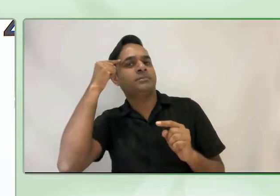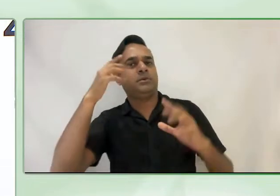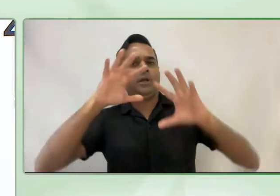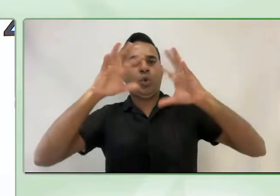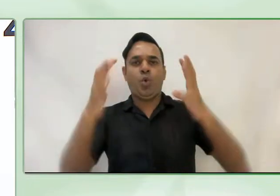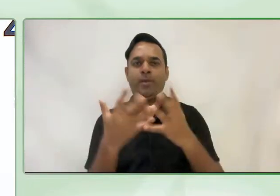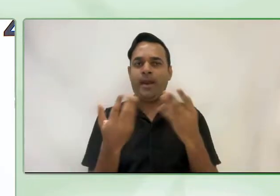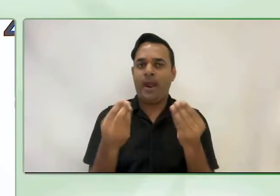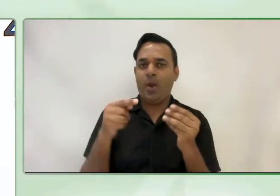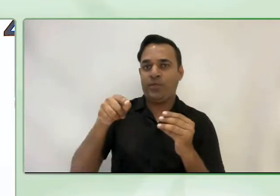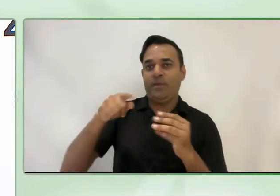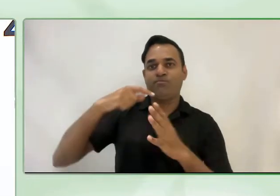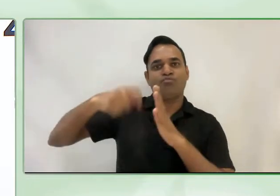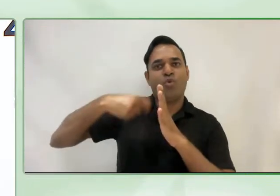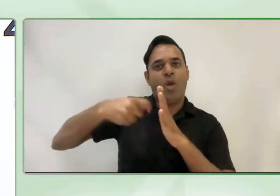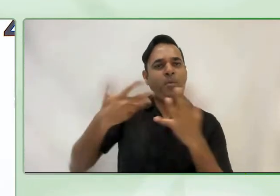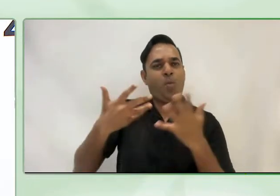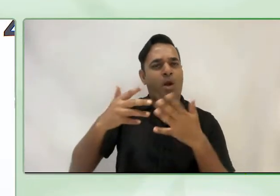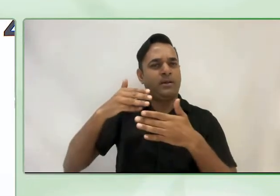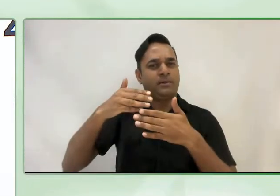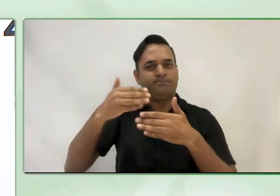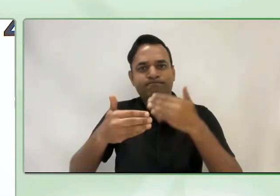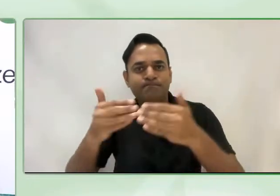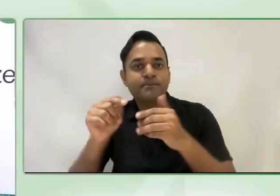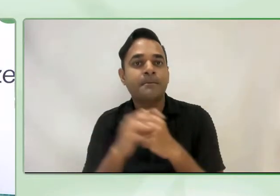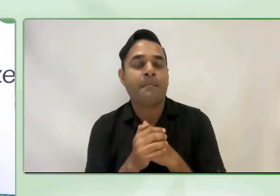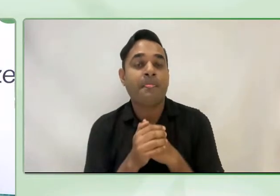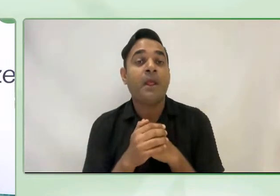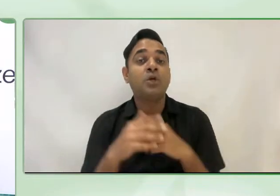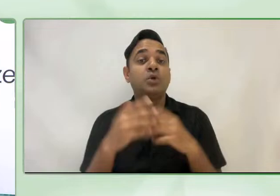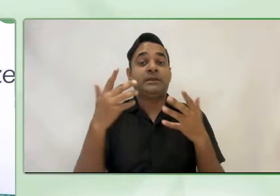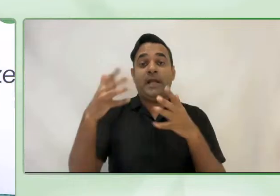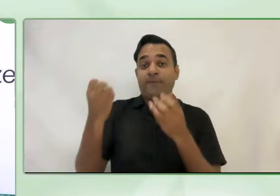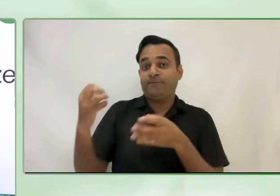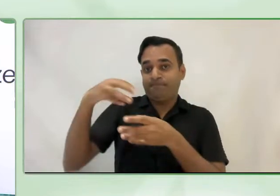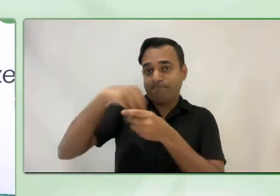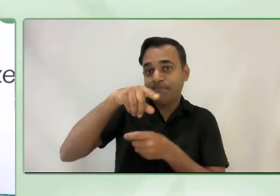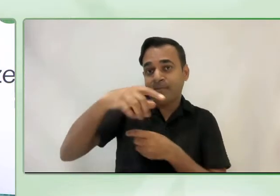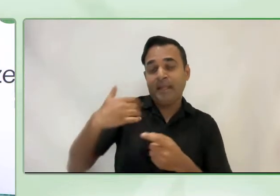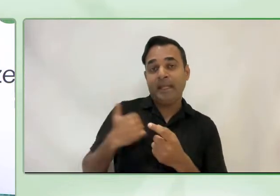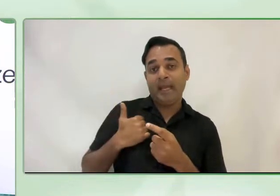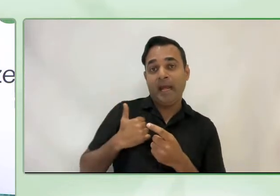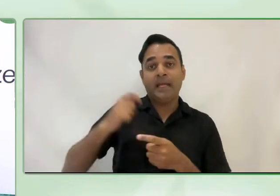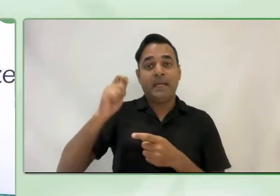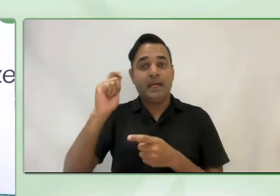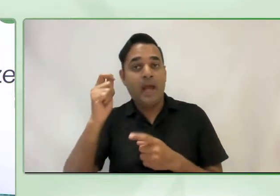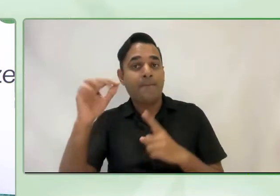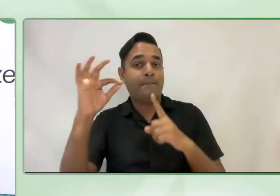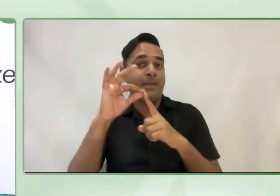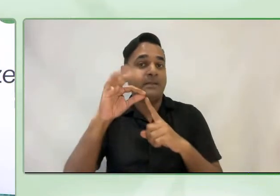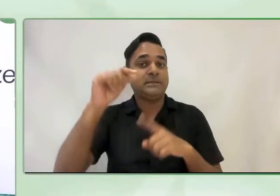Vienna program is about. So Florian, perhaps you could introduce yourself and then tell us a little bit more about this program.